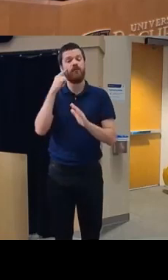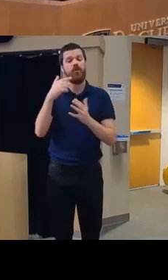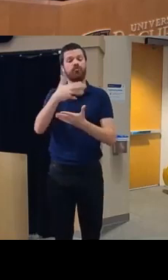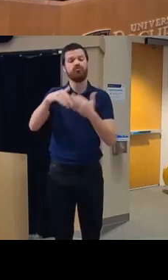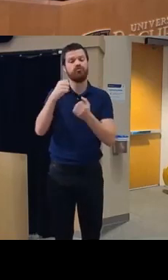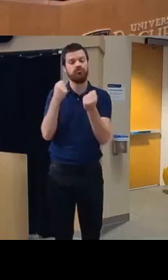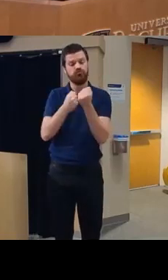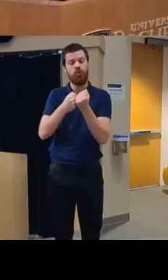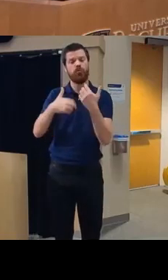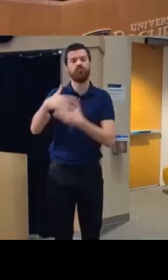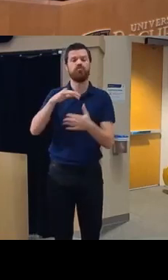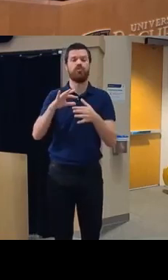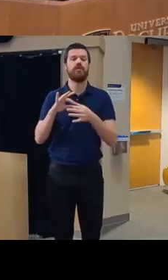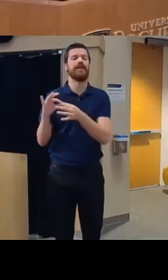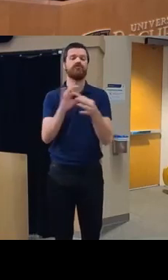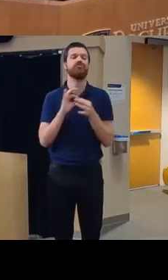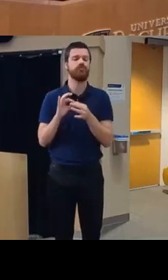great question. And